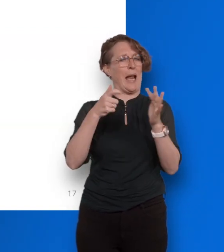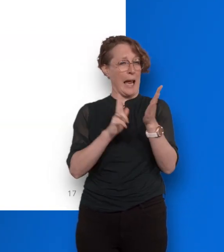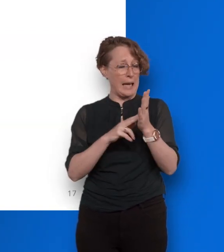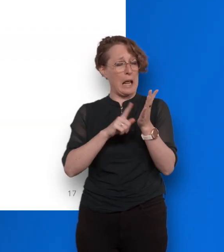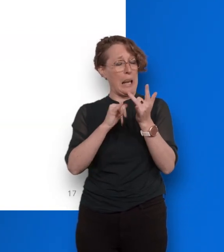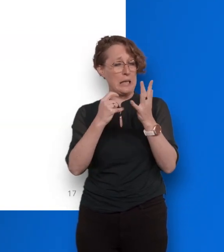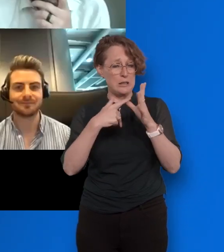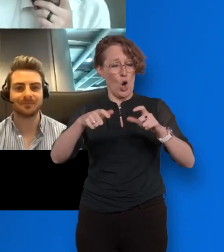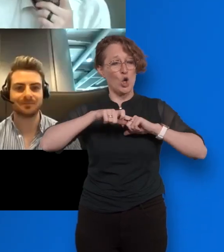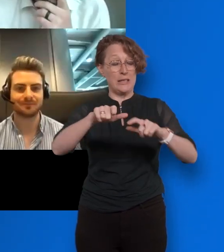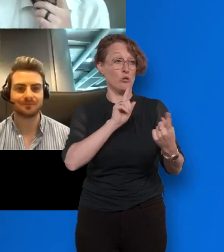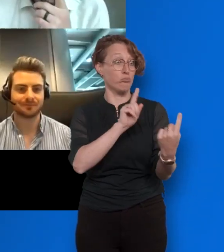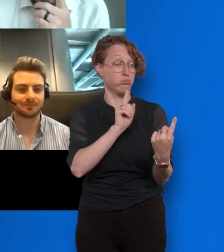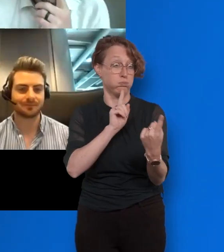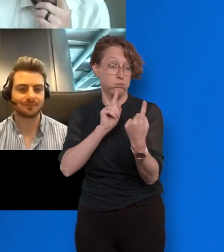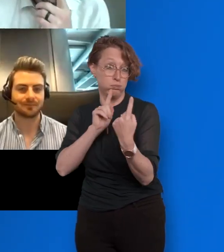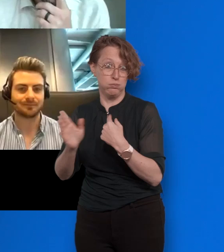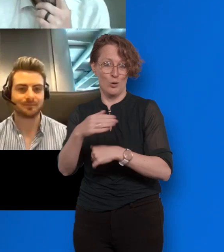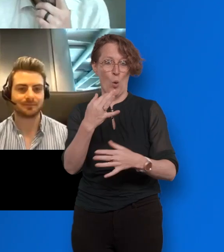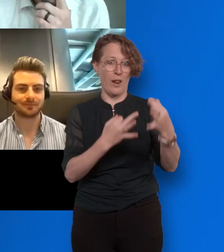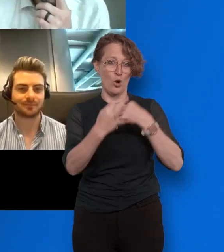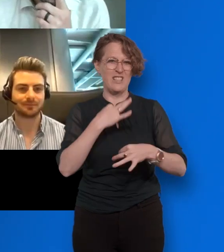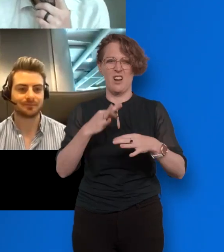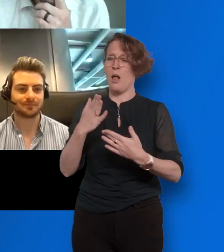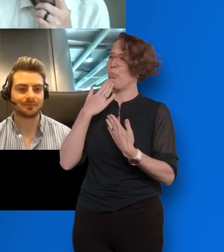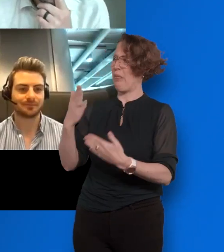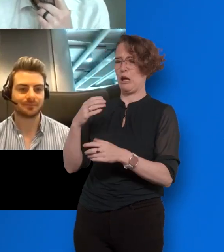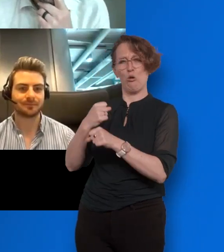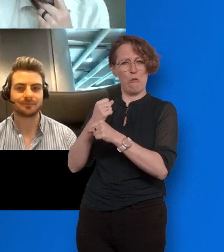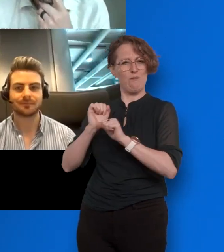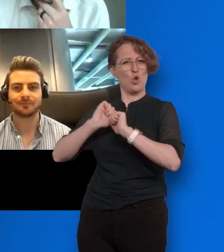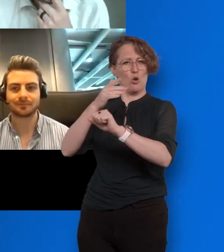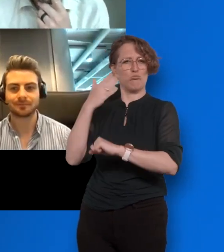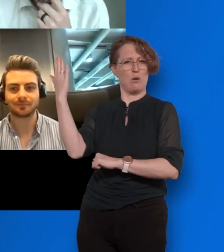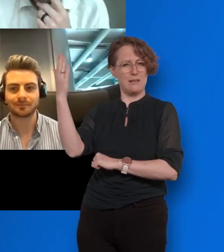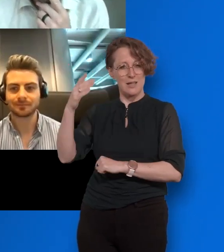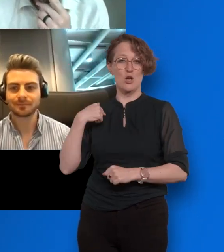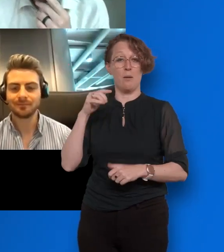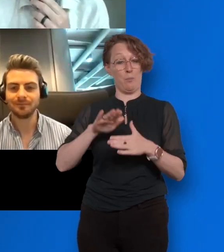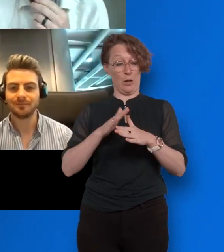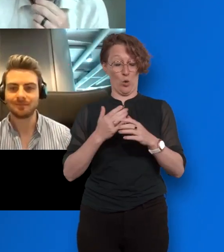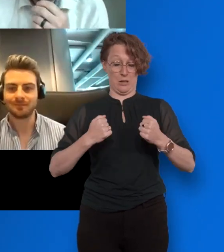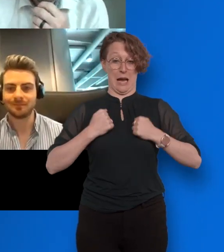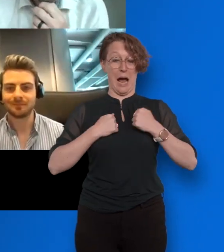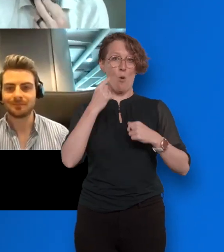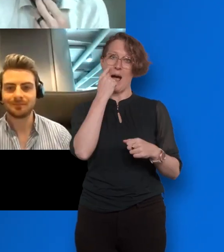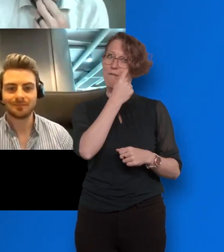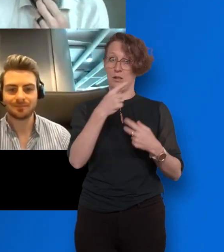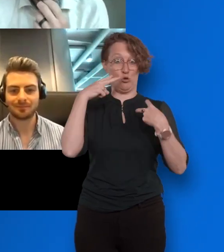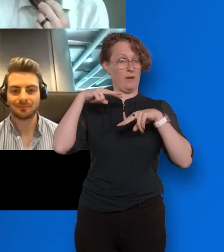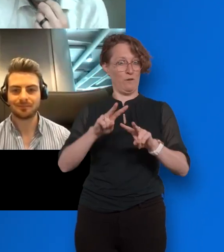Thank you also to Ken and Lisa for continuing to answer questions. And thank you for this presentation, Gearoid, because part